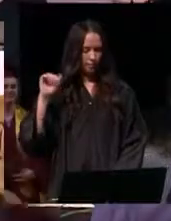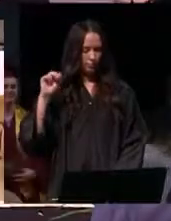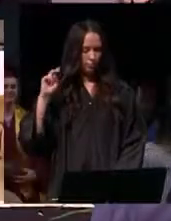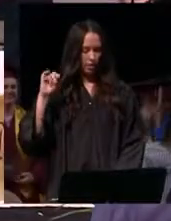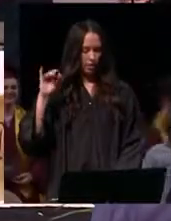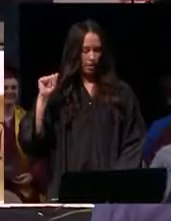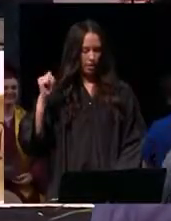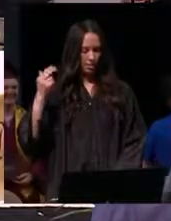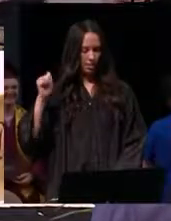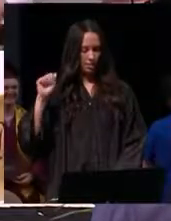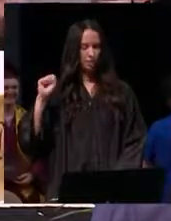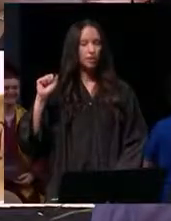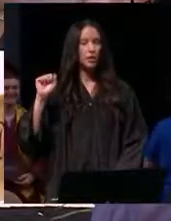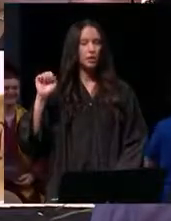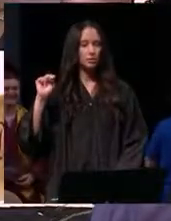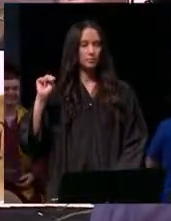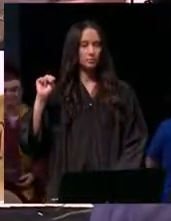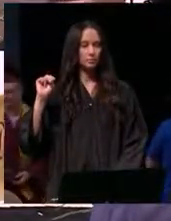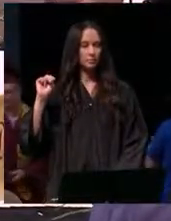Rania Hassan.